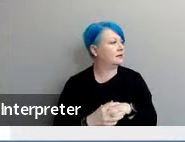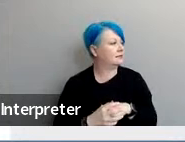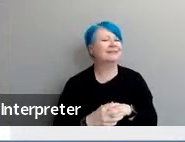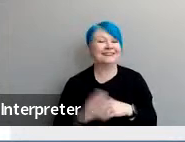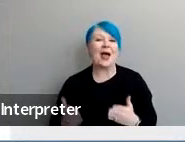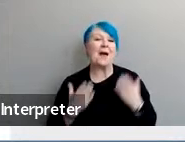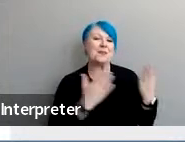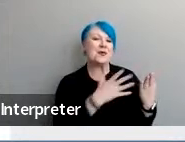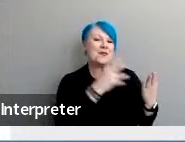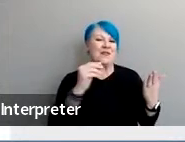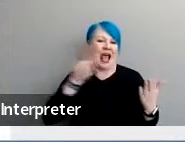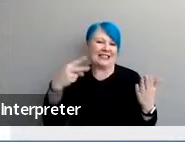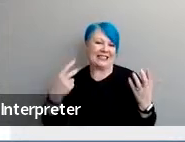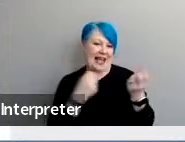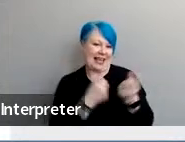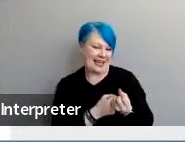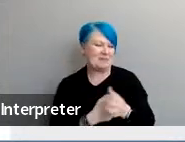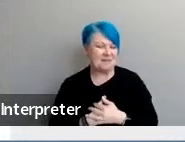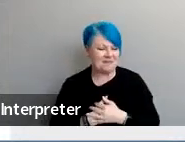Somebody.